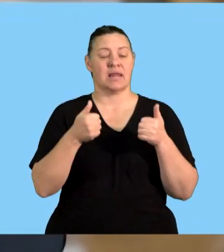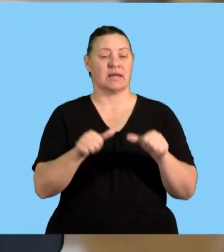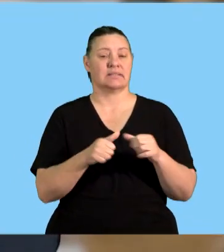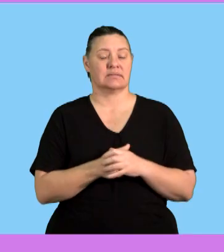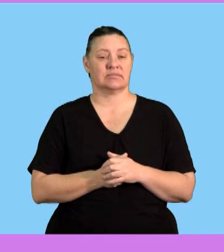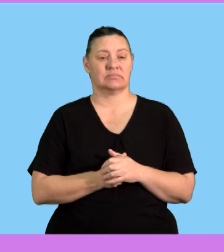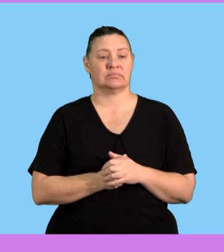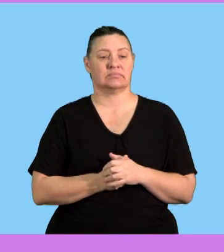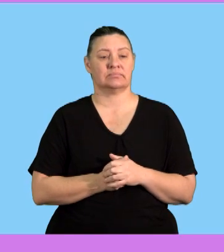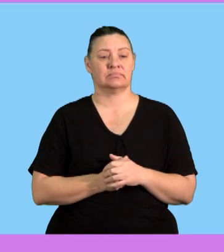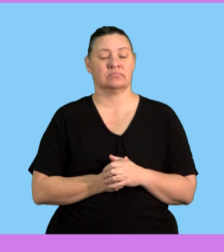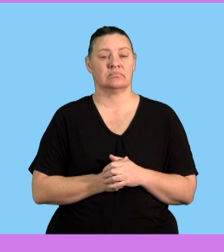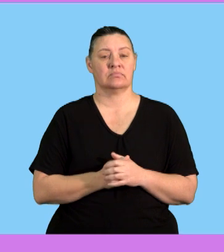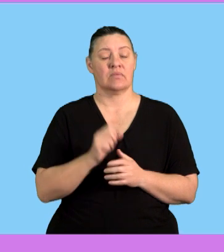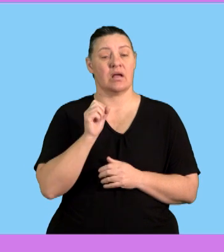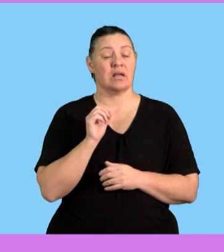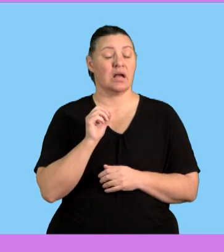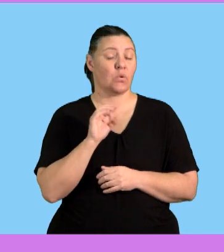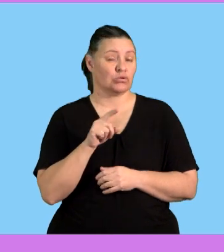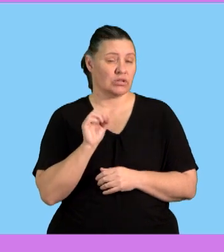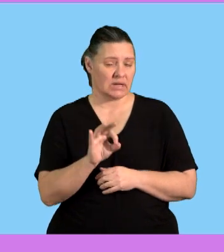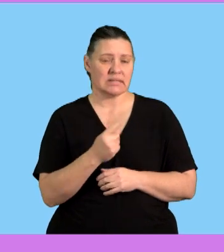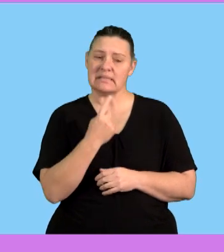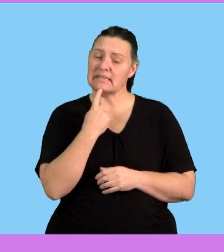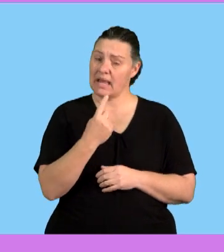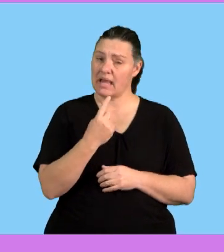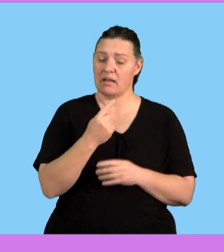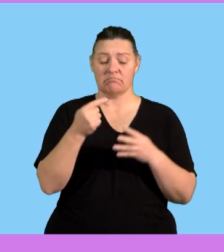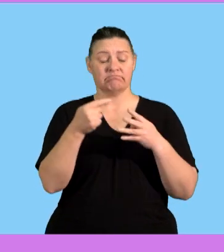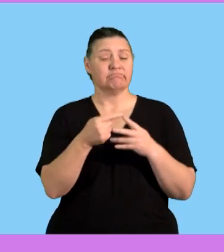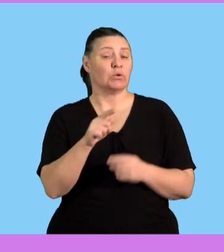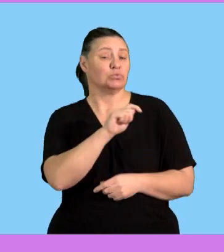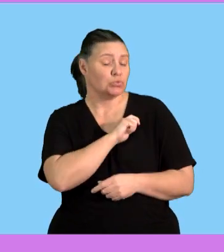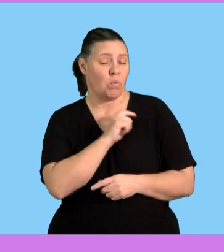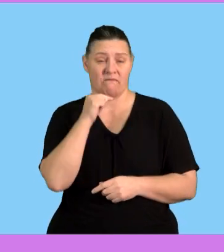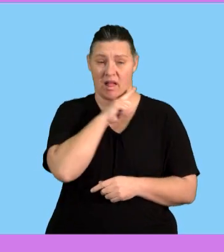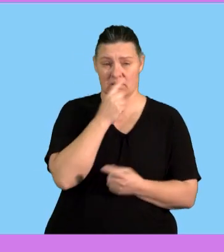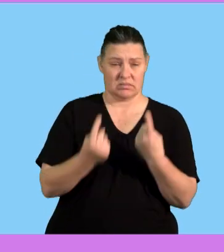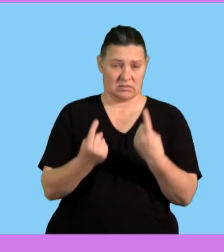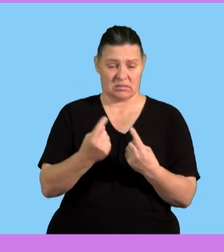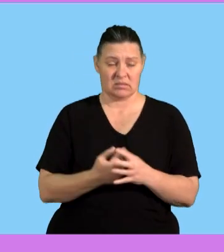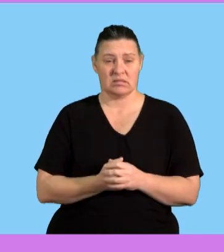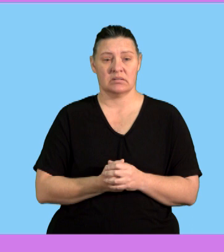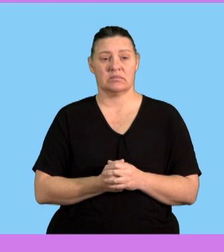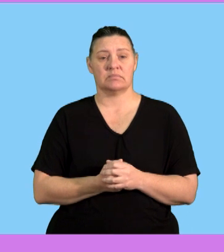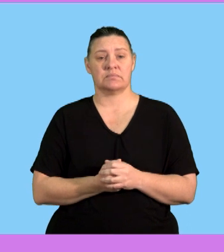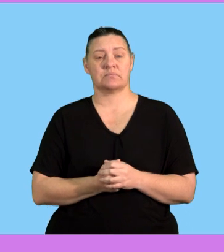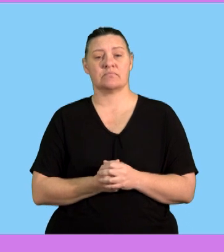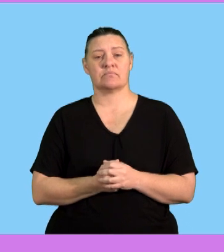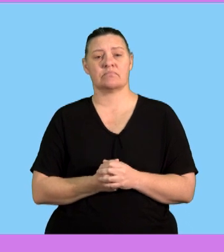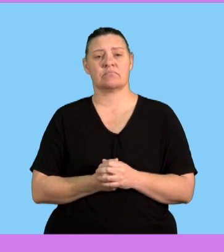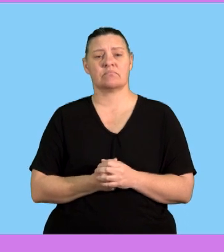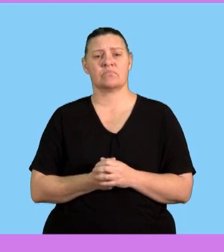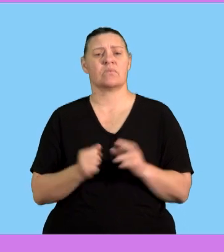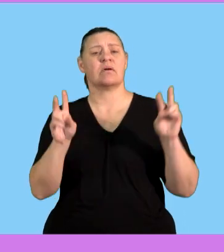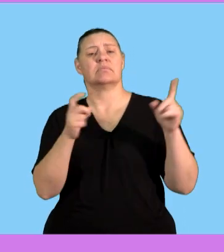next question. Question number 3, we are saying state whether the following statement is true or false. Now